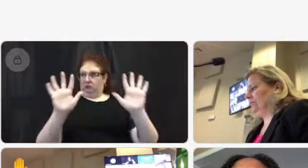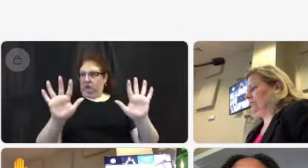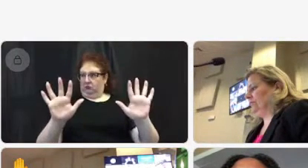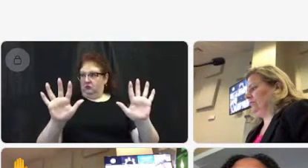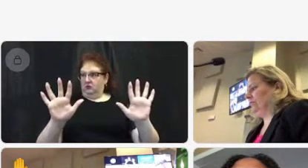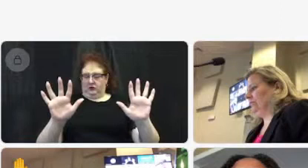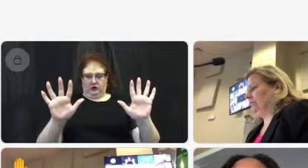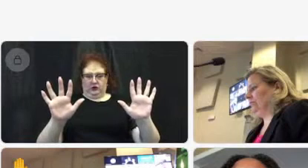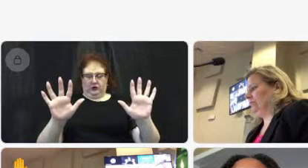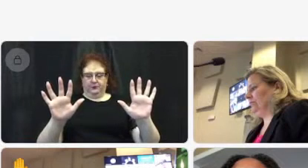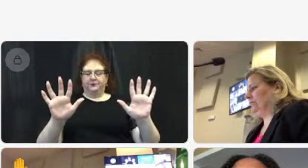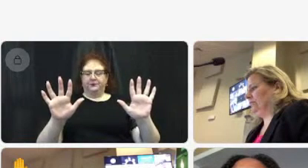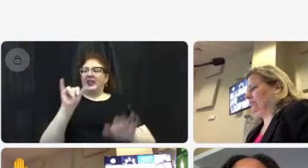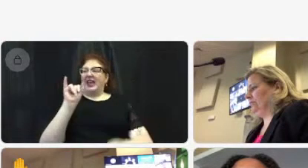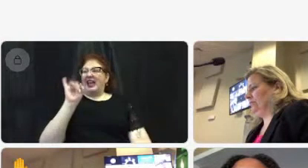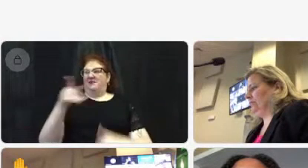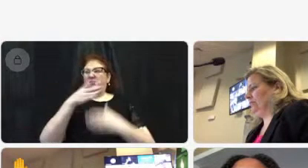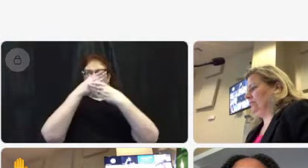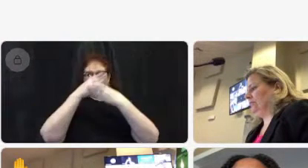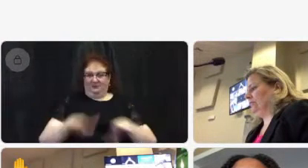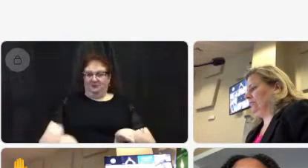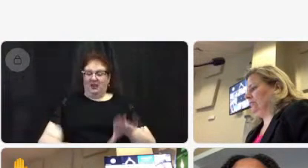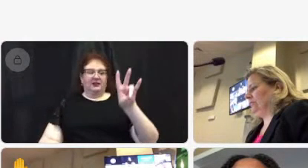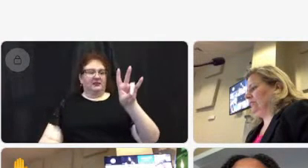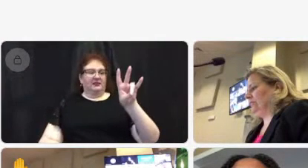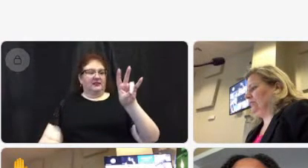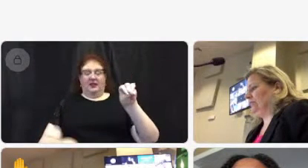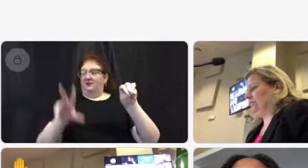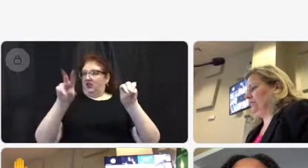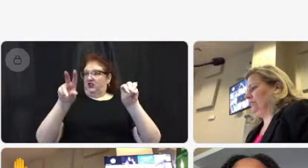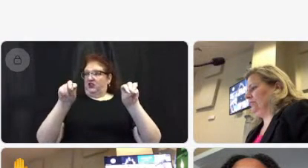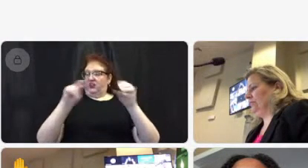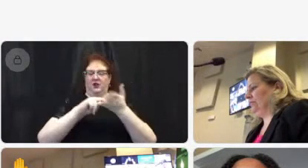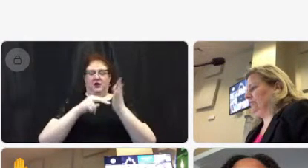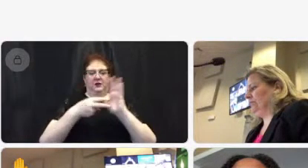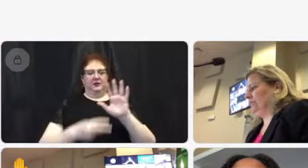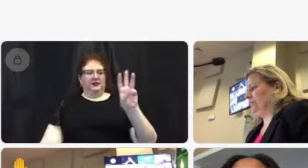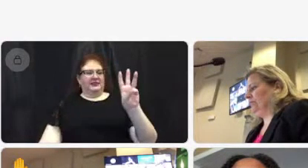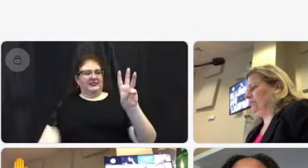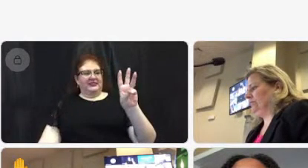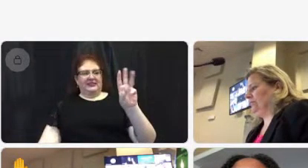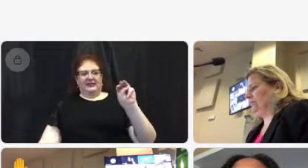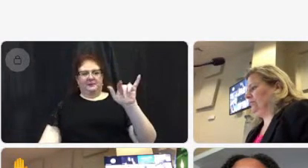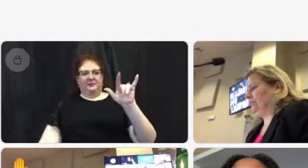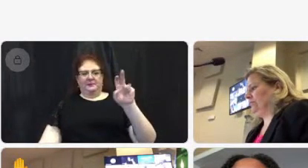you split it 70-30, that would be 6 million to fire